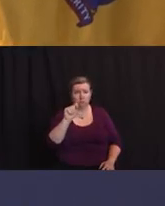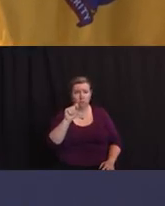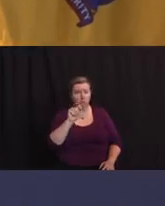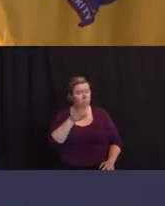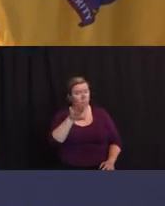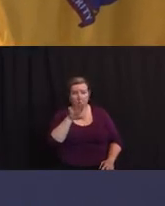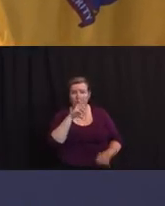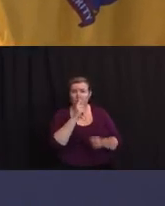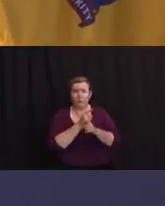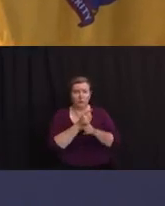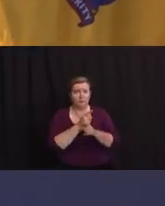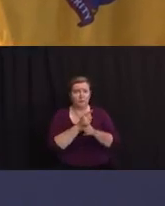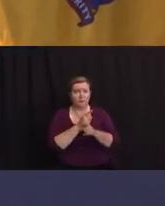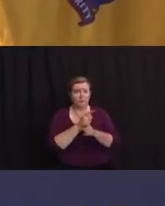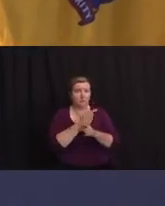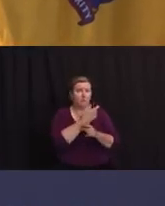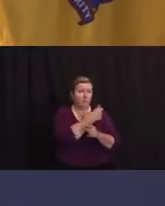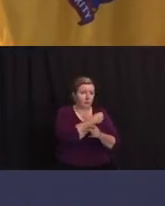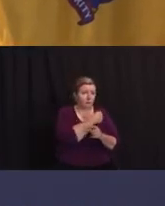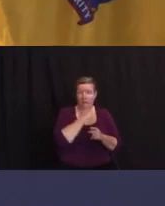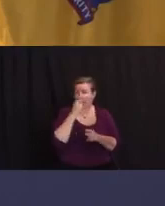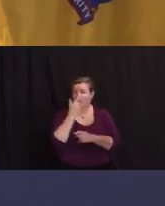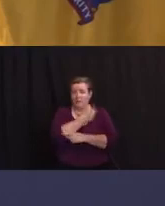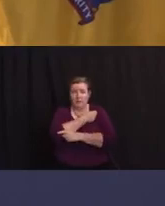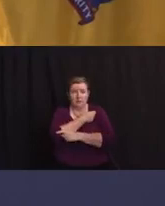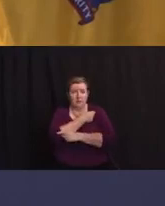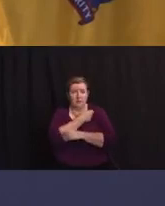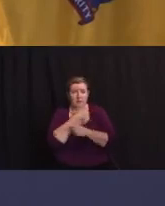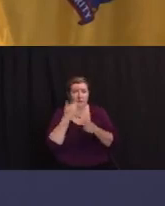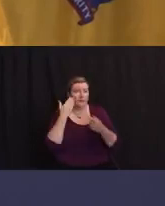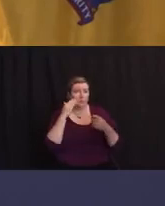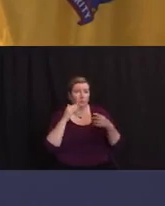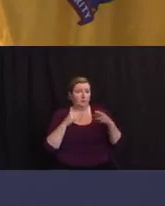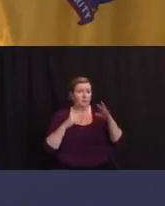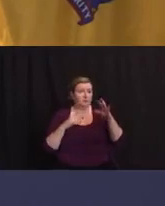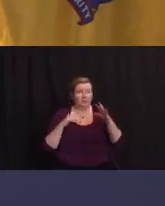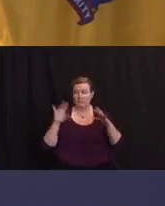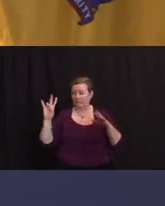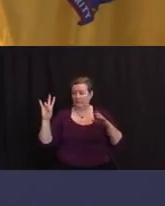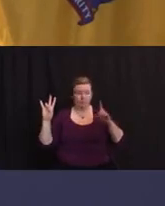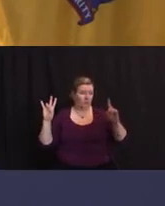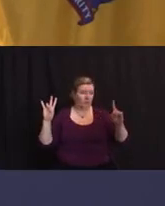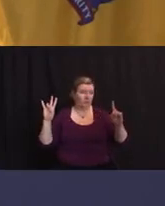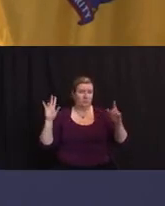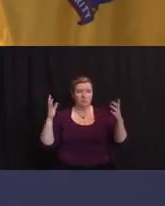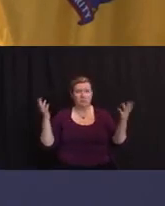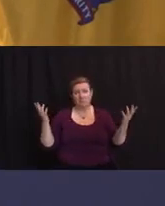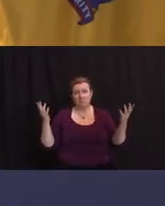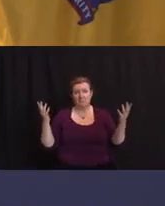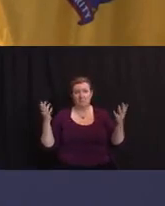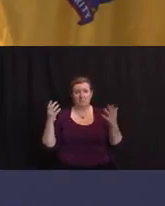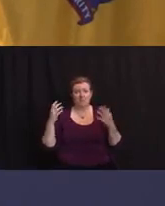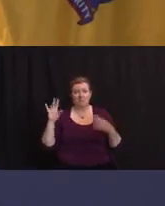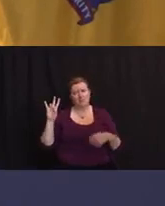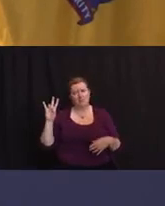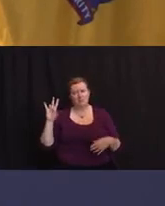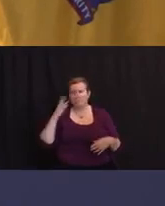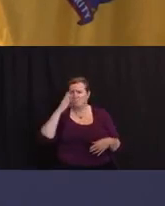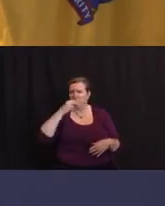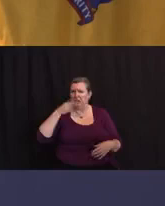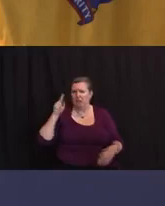among unvaccinated. I wasn't aware of the 7 versus less than 1 ratio, but that sounds reasonable to me. 7's pretty high. We were